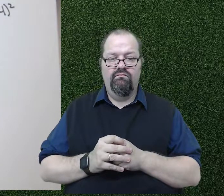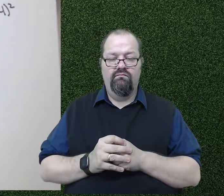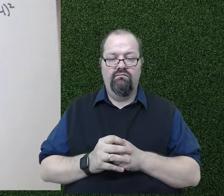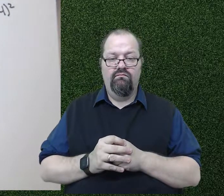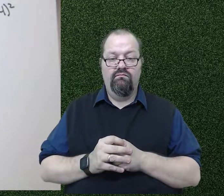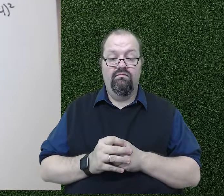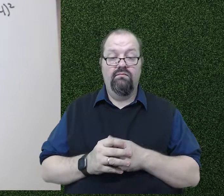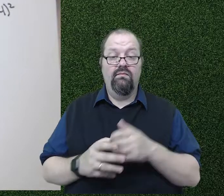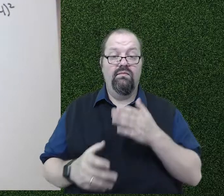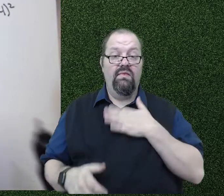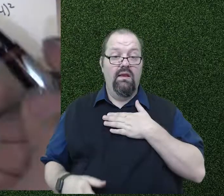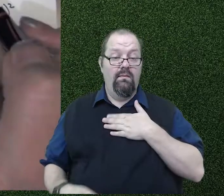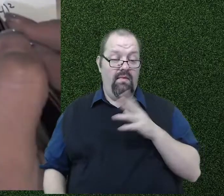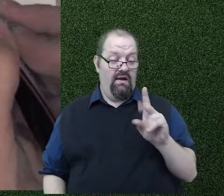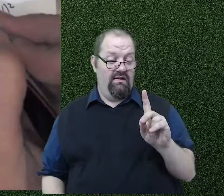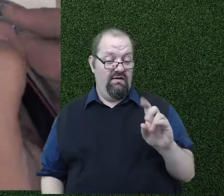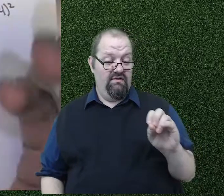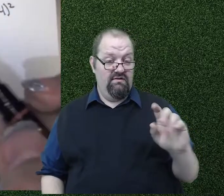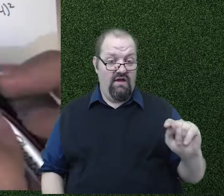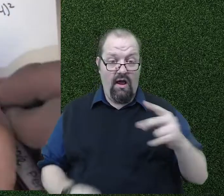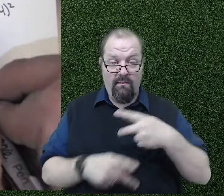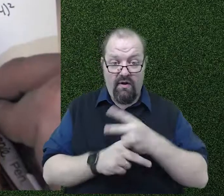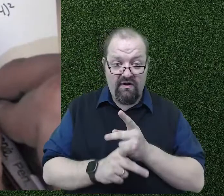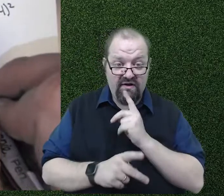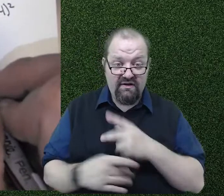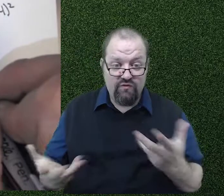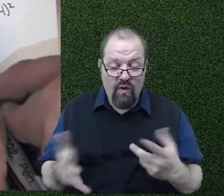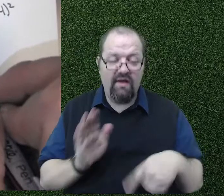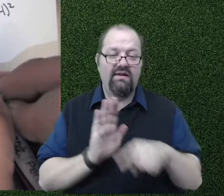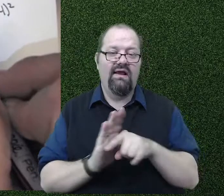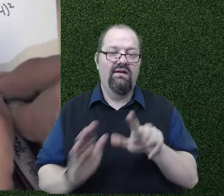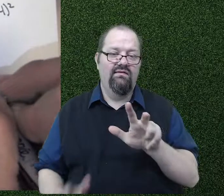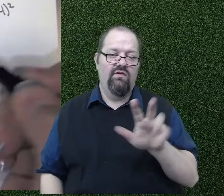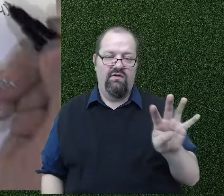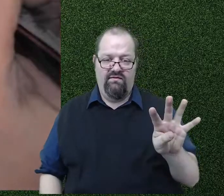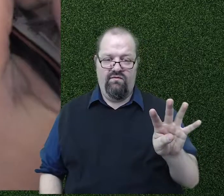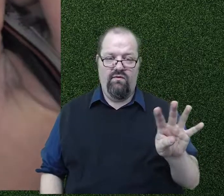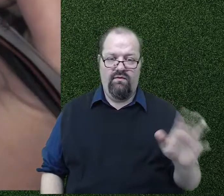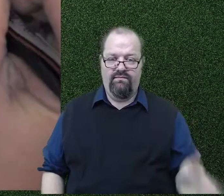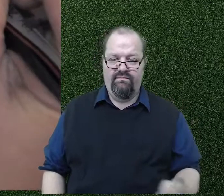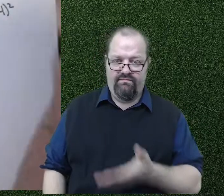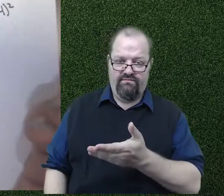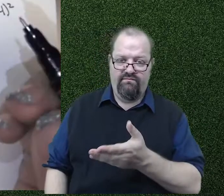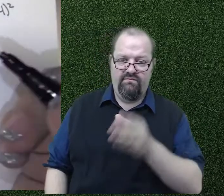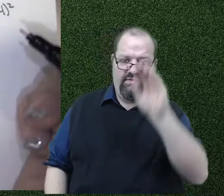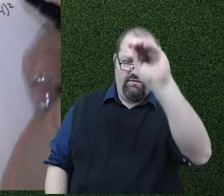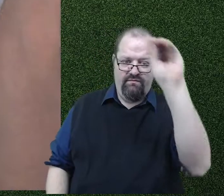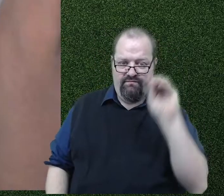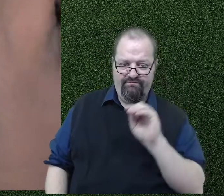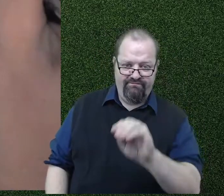My dot product is -34, so that goes there. It's that part.